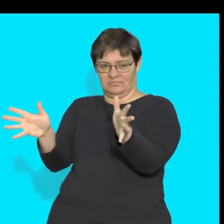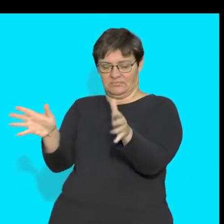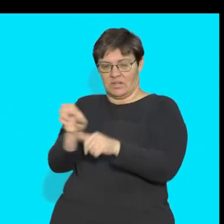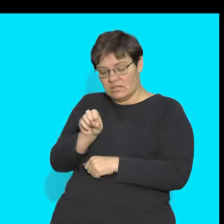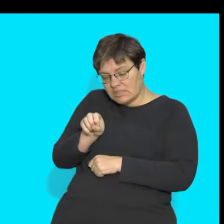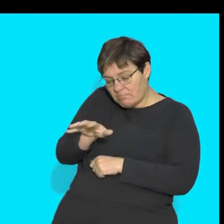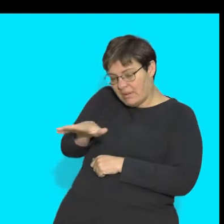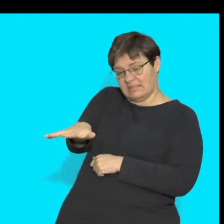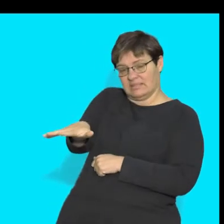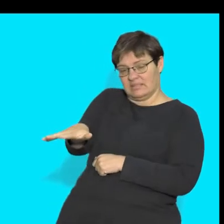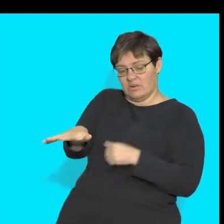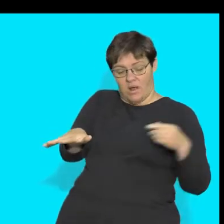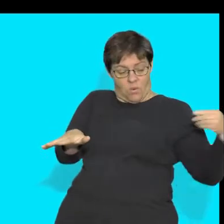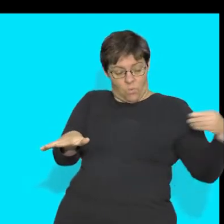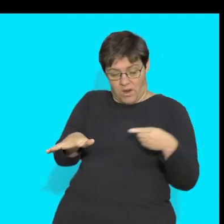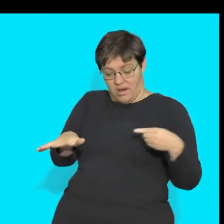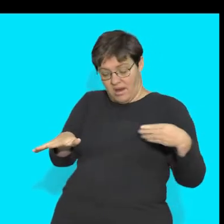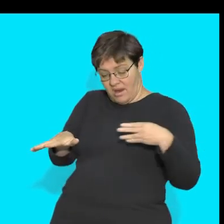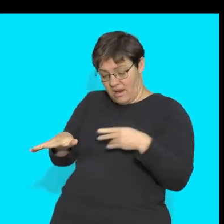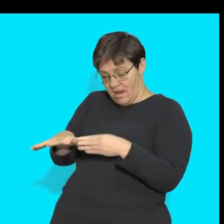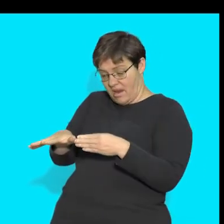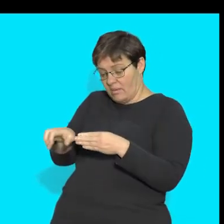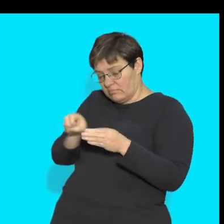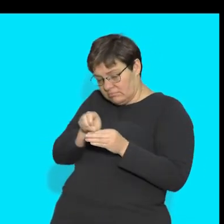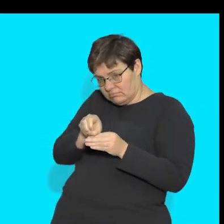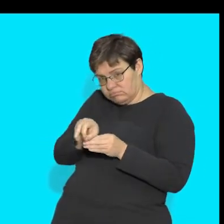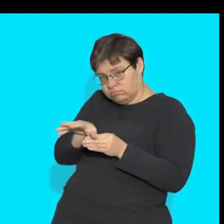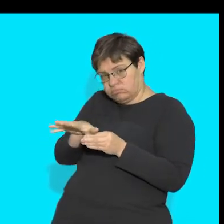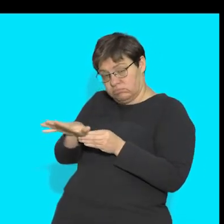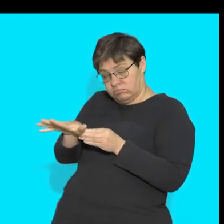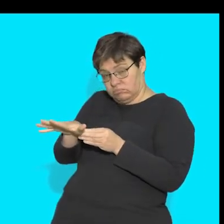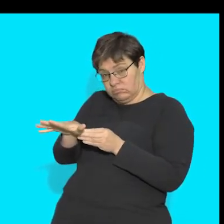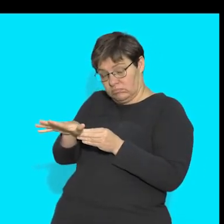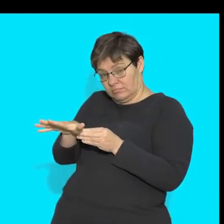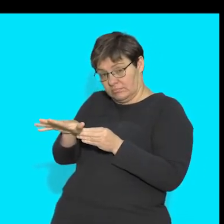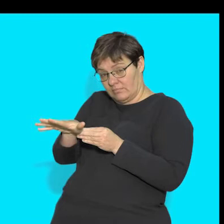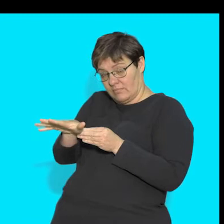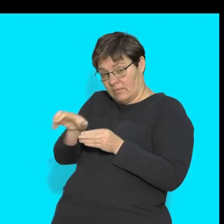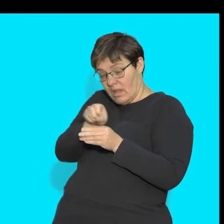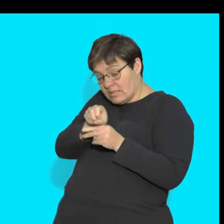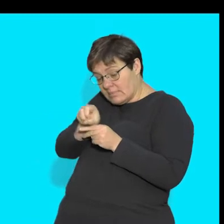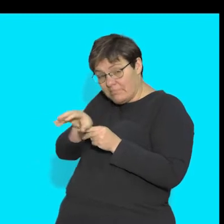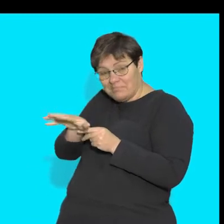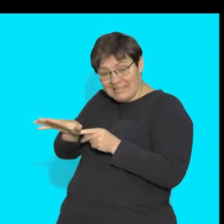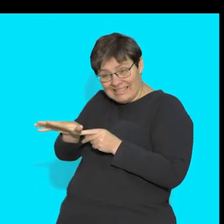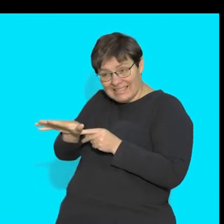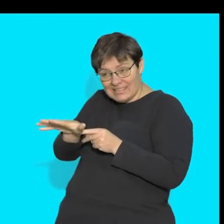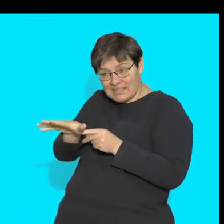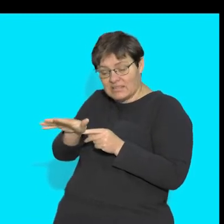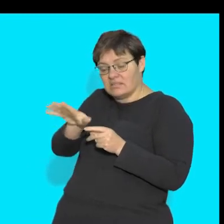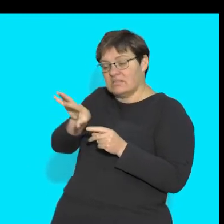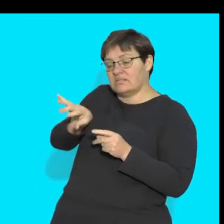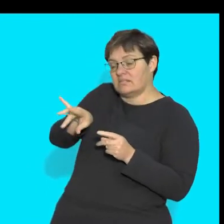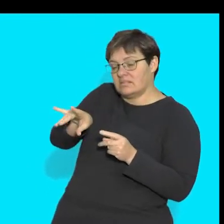up, okay? So at this point, we get what is called diffraction. The light splits up into